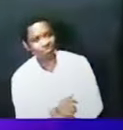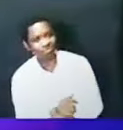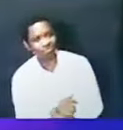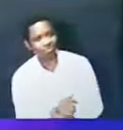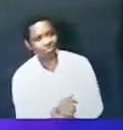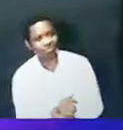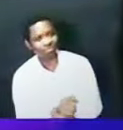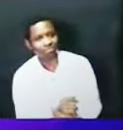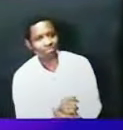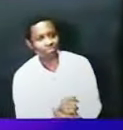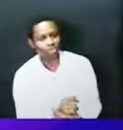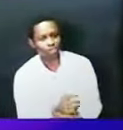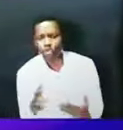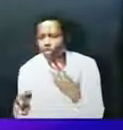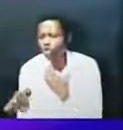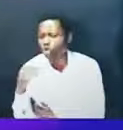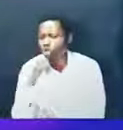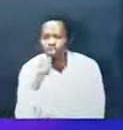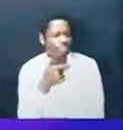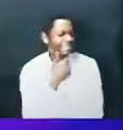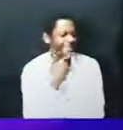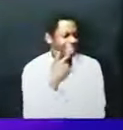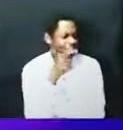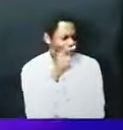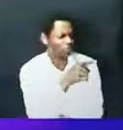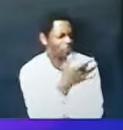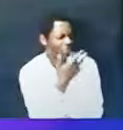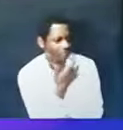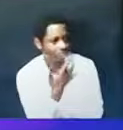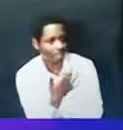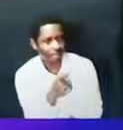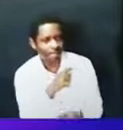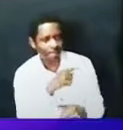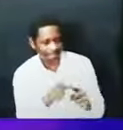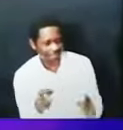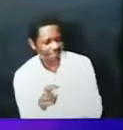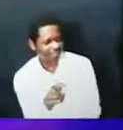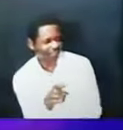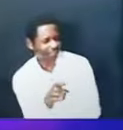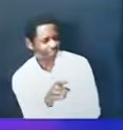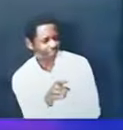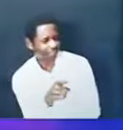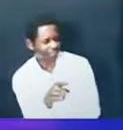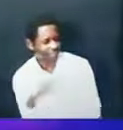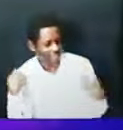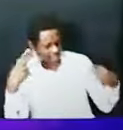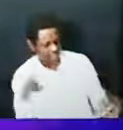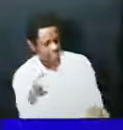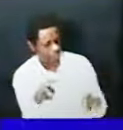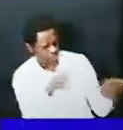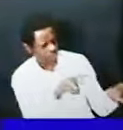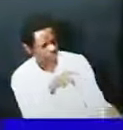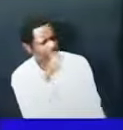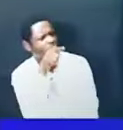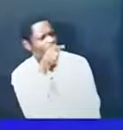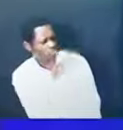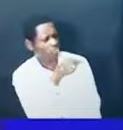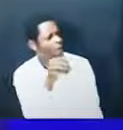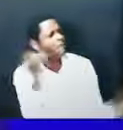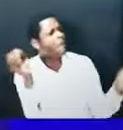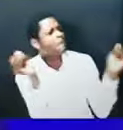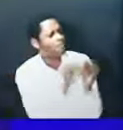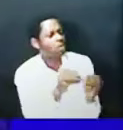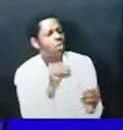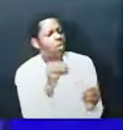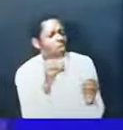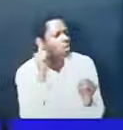that when you go say that no. Gabriel looked at her and said, ah, you are favored among all women. Gabriel shenu ko mo se men